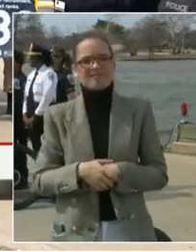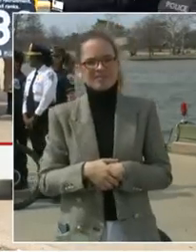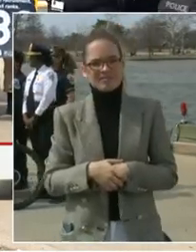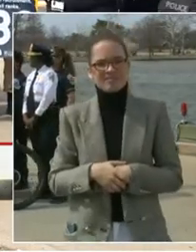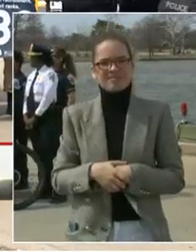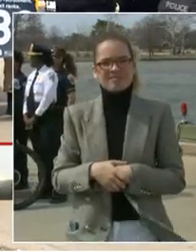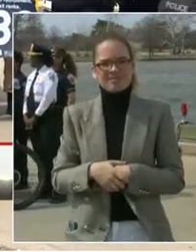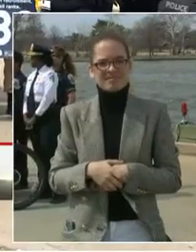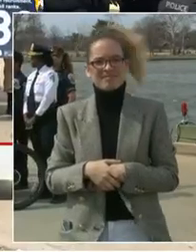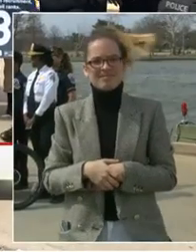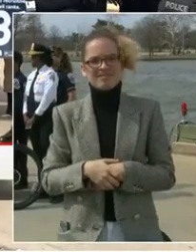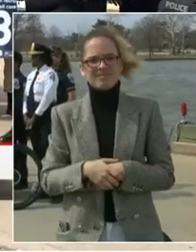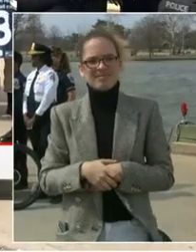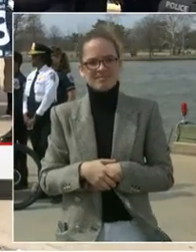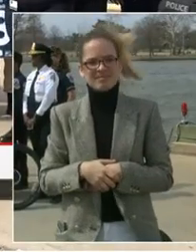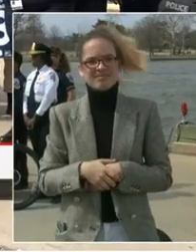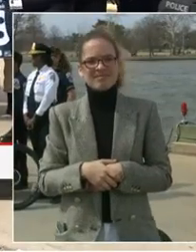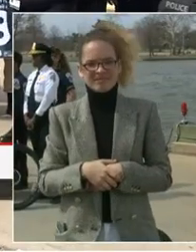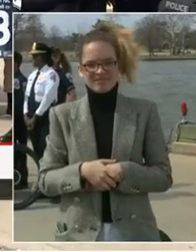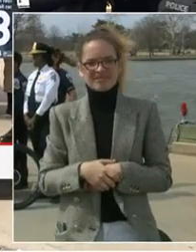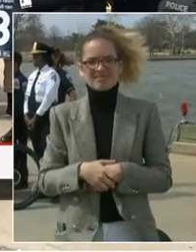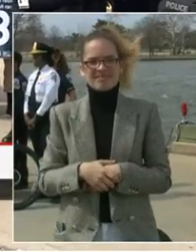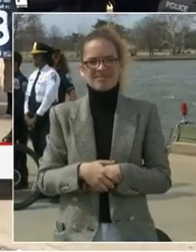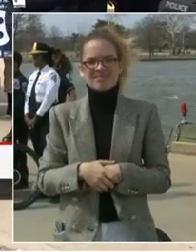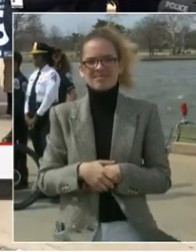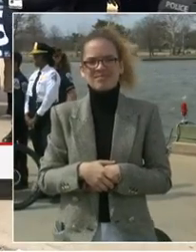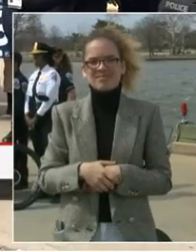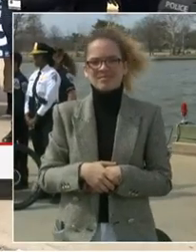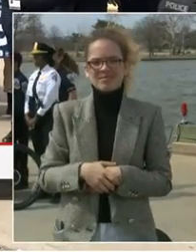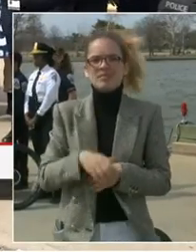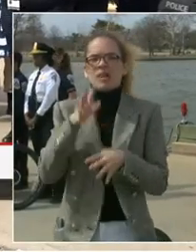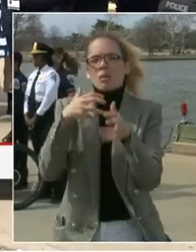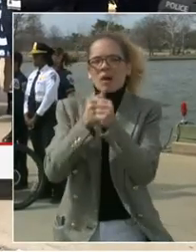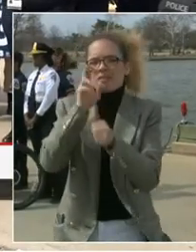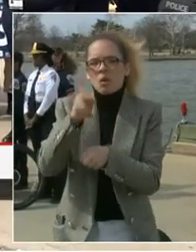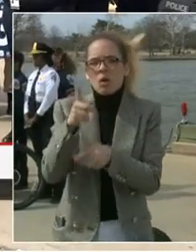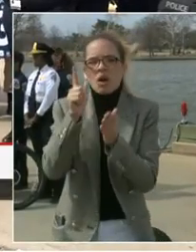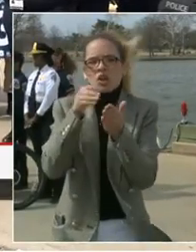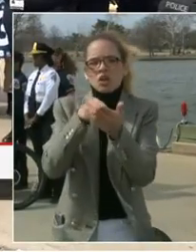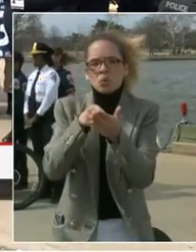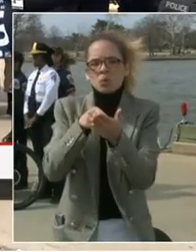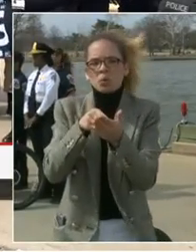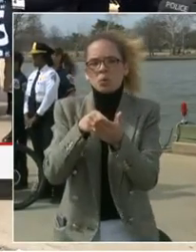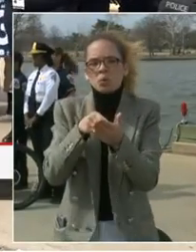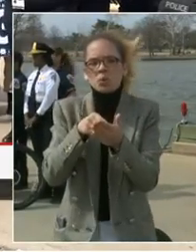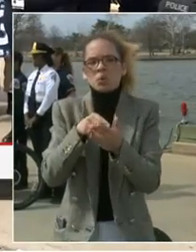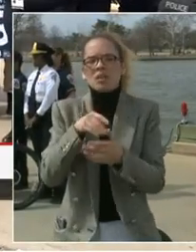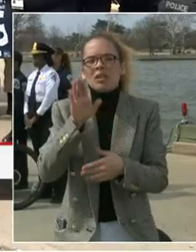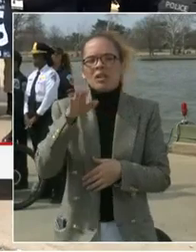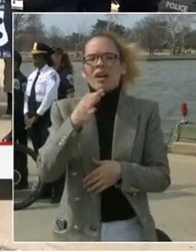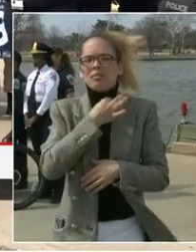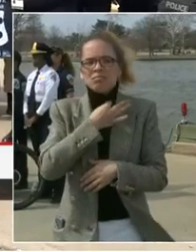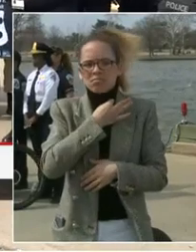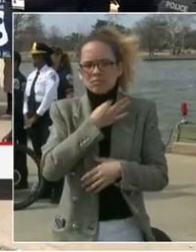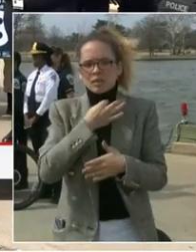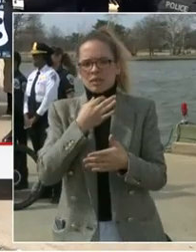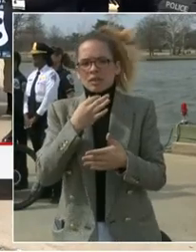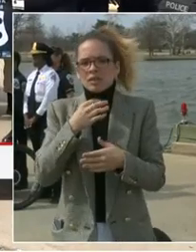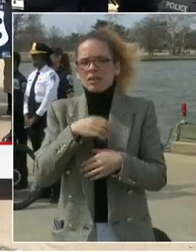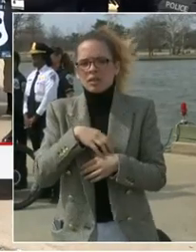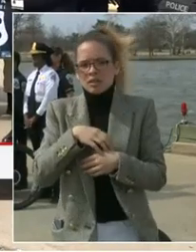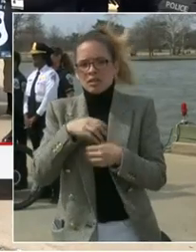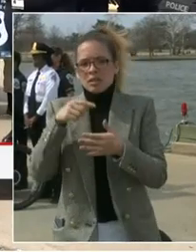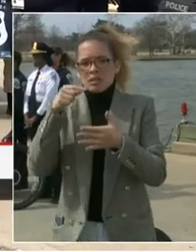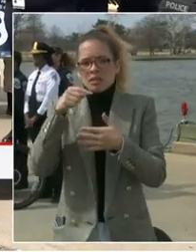Yes. I just wanted to follow up about the lawsuit. One of the sort of major claims in the lawsuit is that there's a systemic